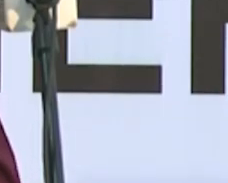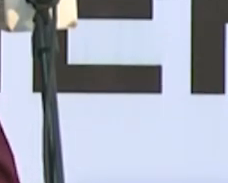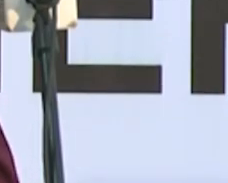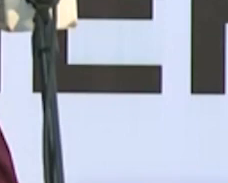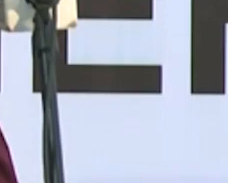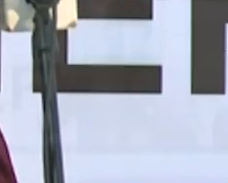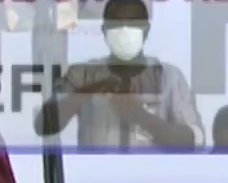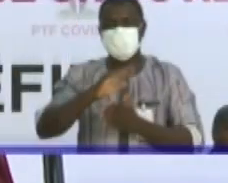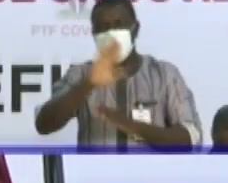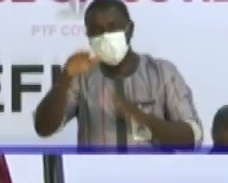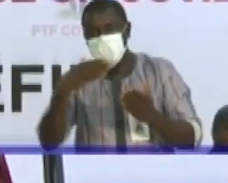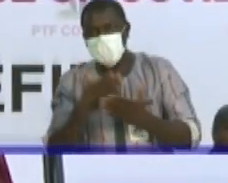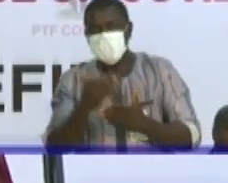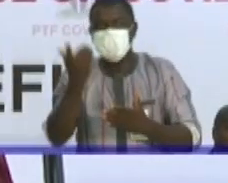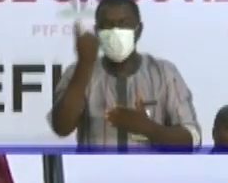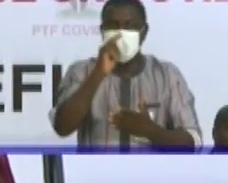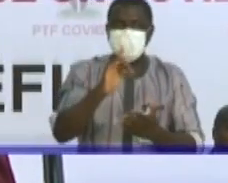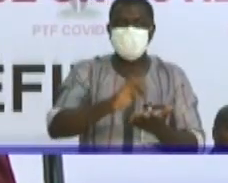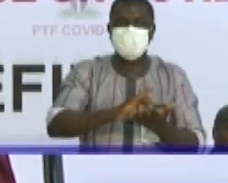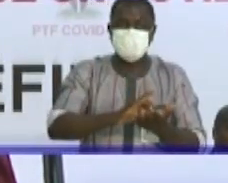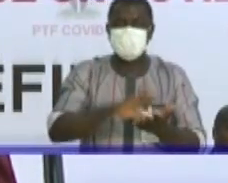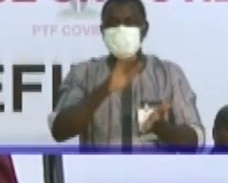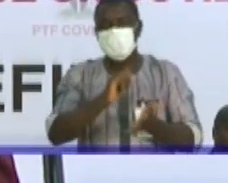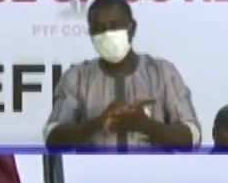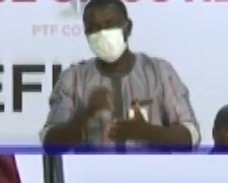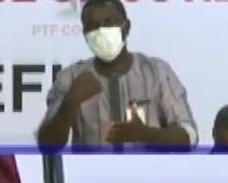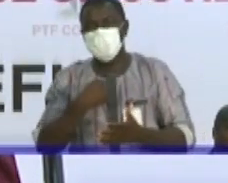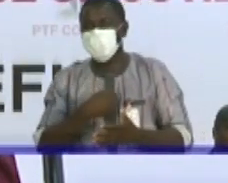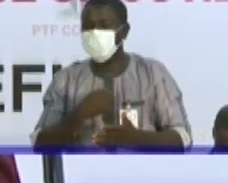the remedies that are proposed, if it works.